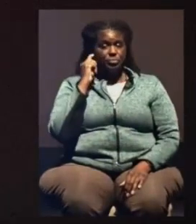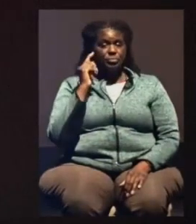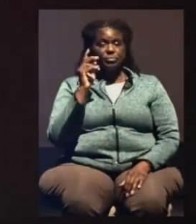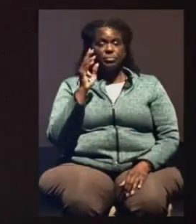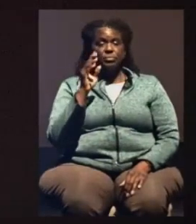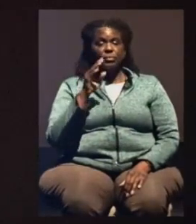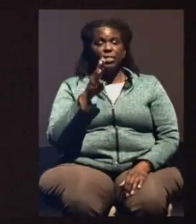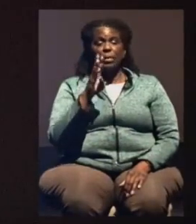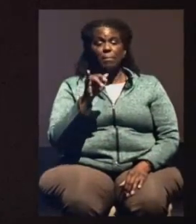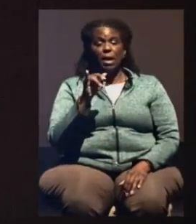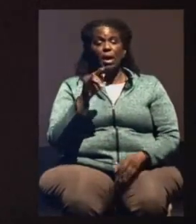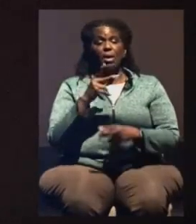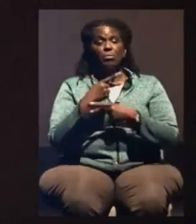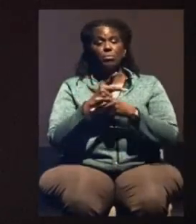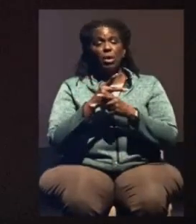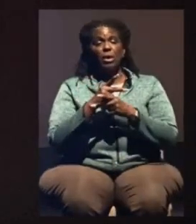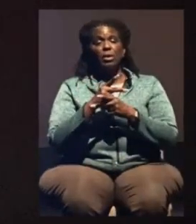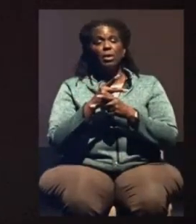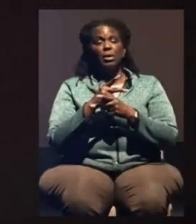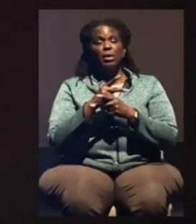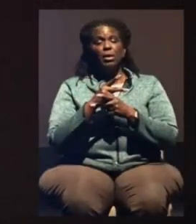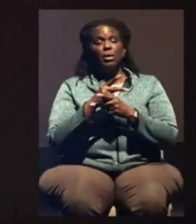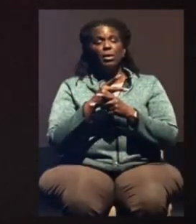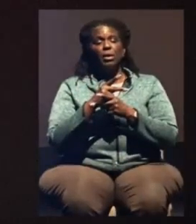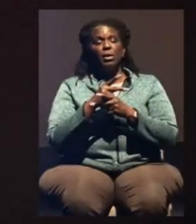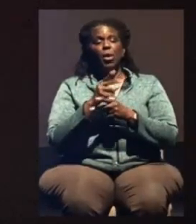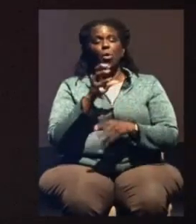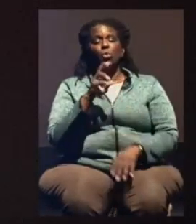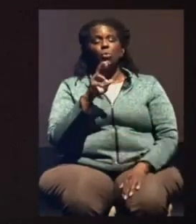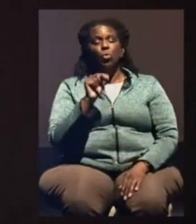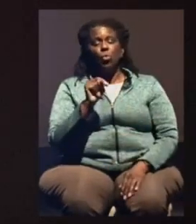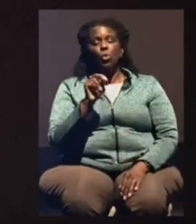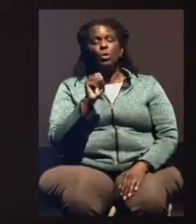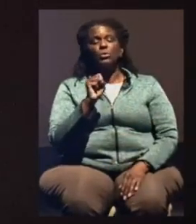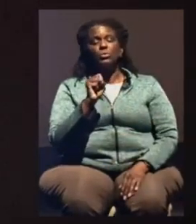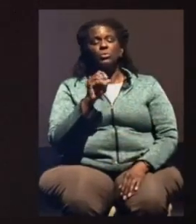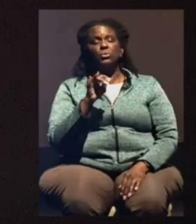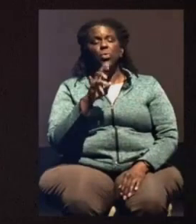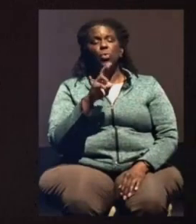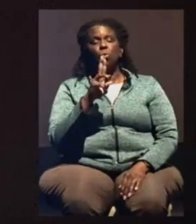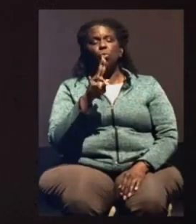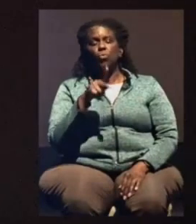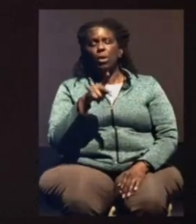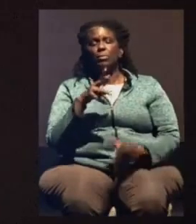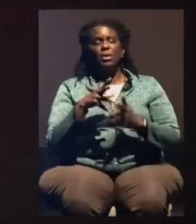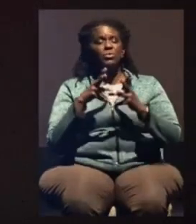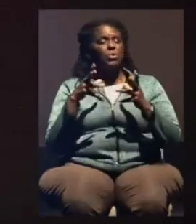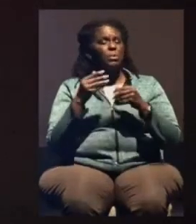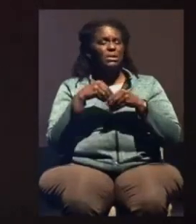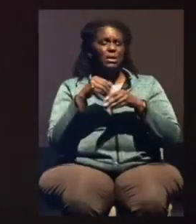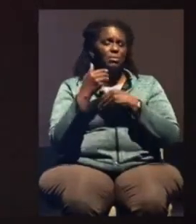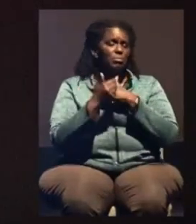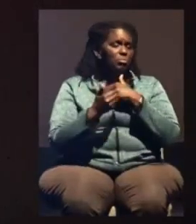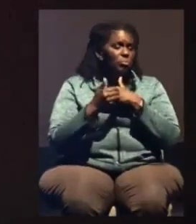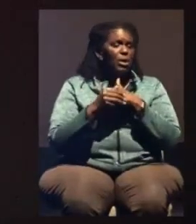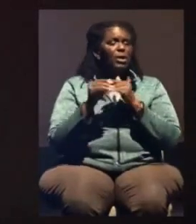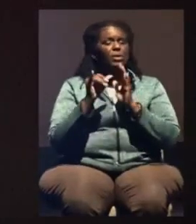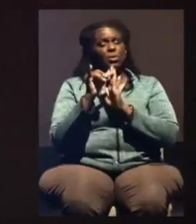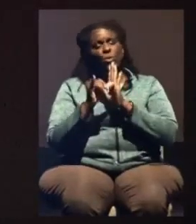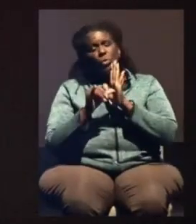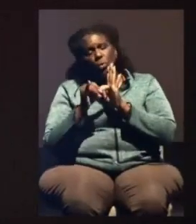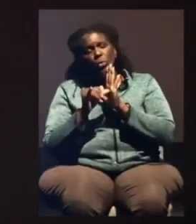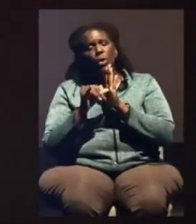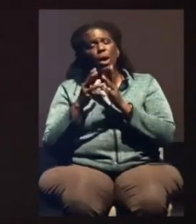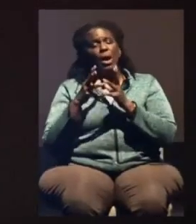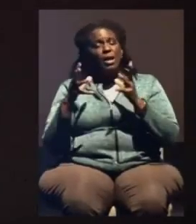biggest byproducts is high fructose corn syrup, and it's in our food everywhere. We don't even realize it. It's in bread, it's in yogurt, it's in